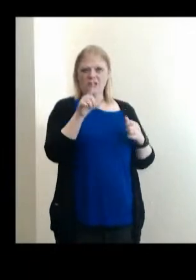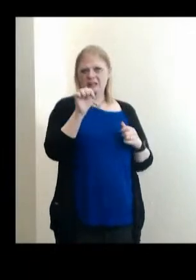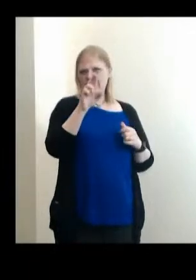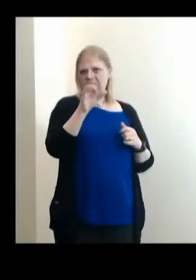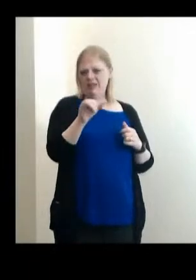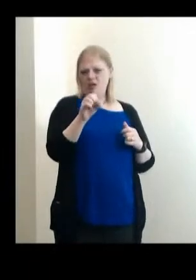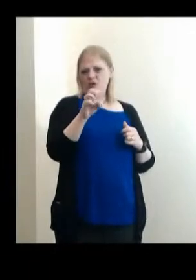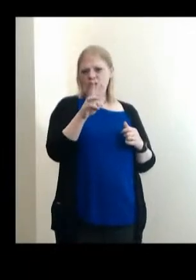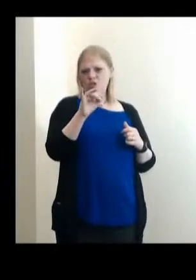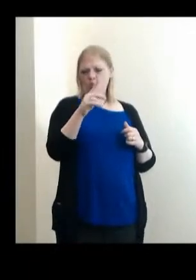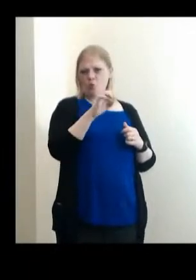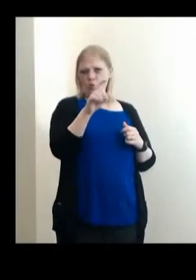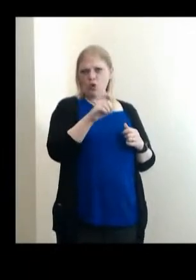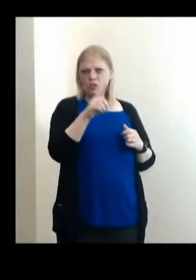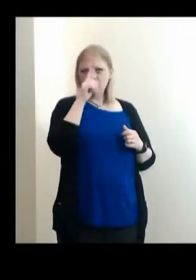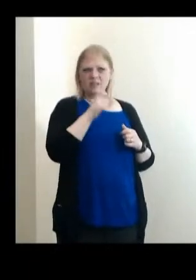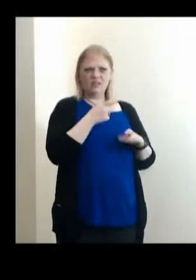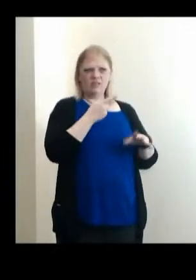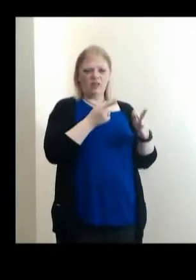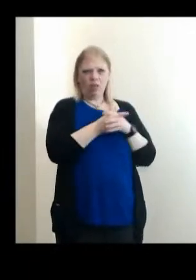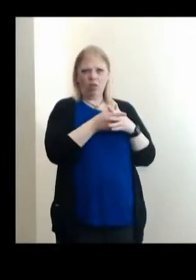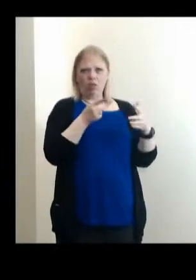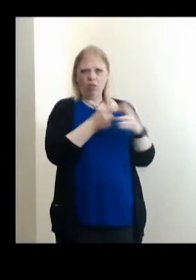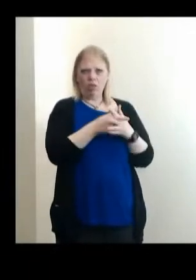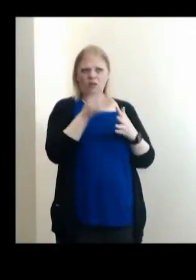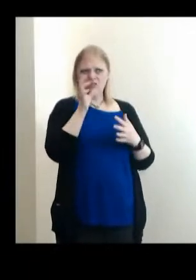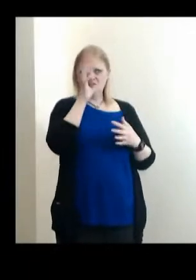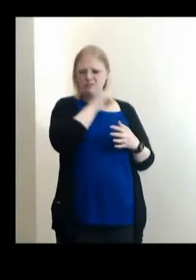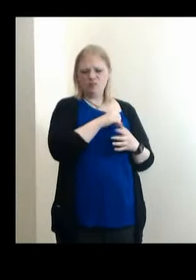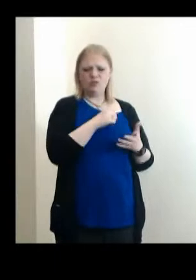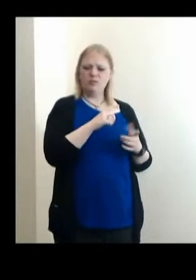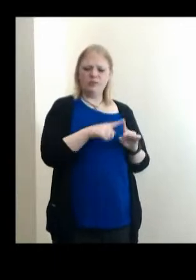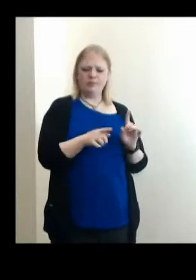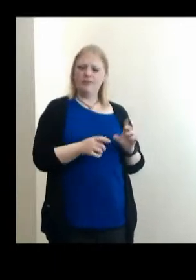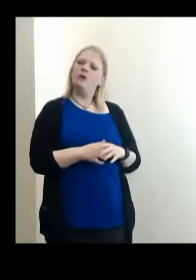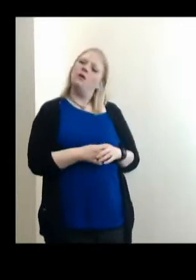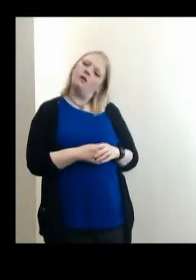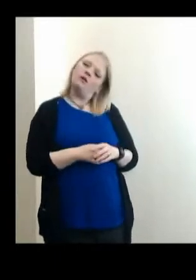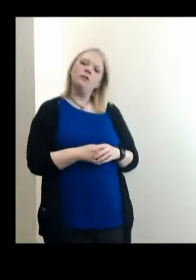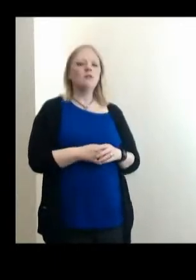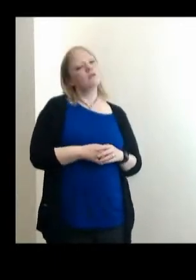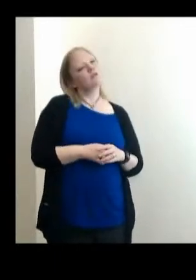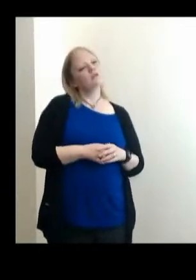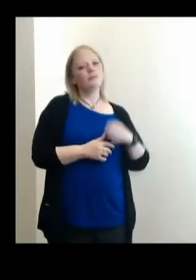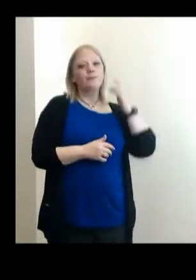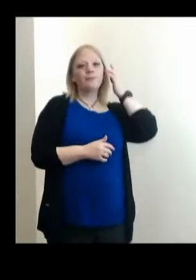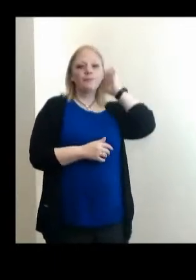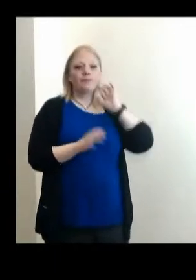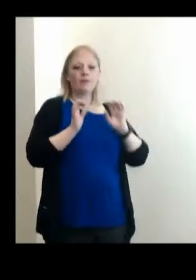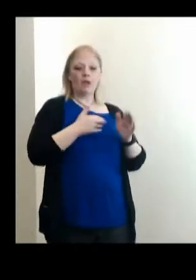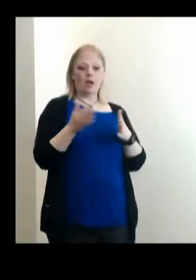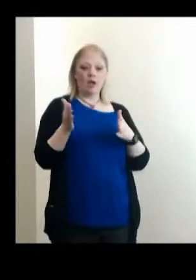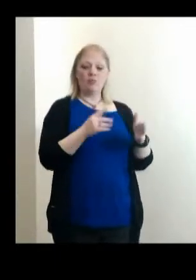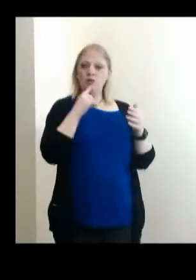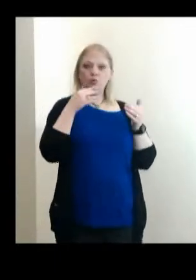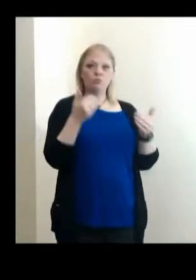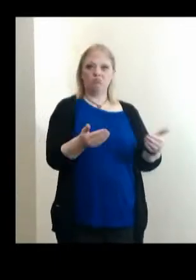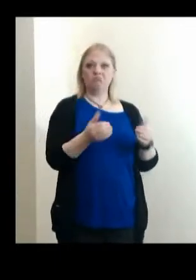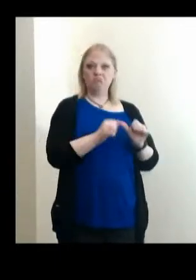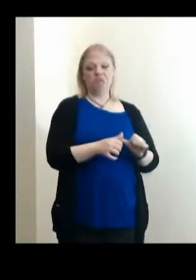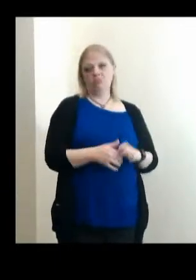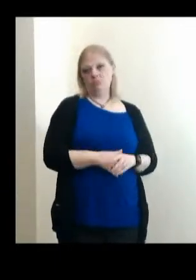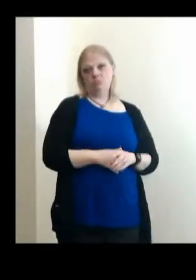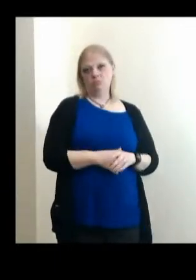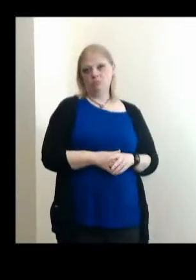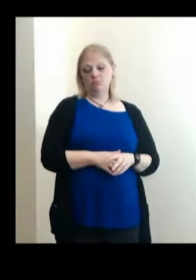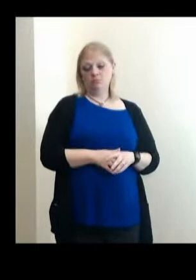of the accusations and the assumptions of what was put on me. But it's fair to say that our plan is to move ahead with this.